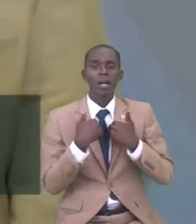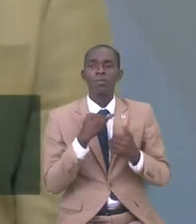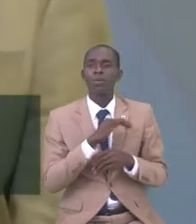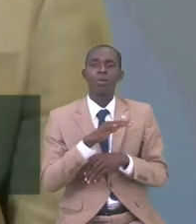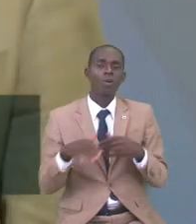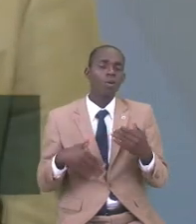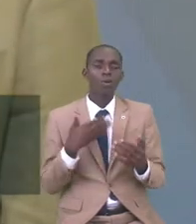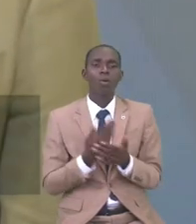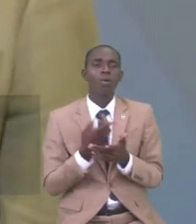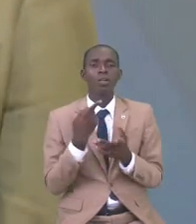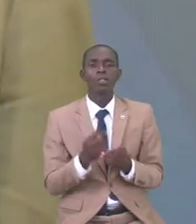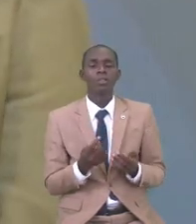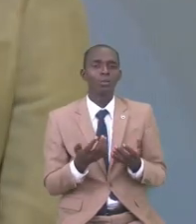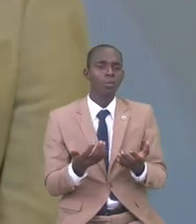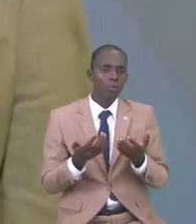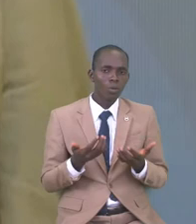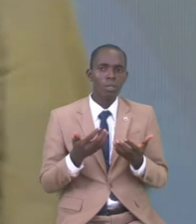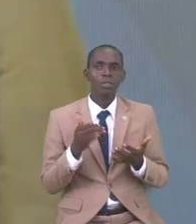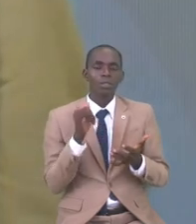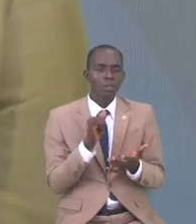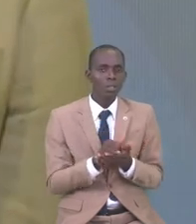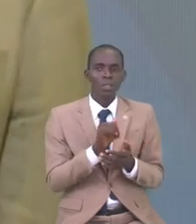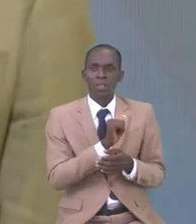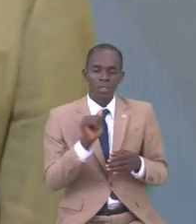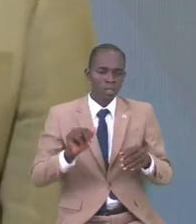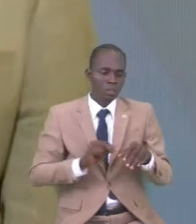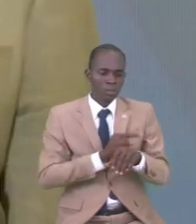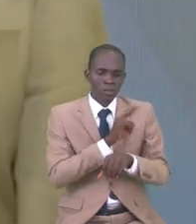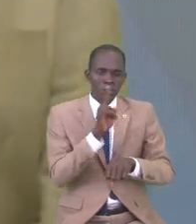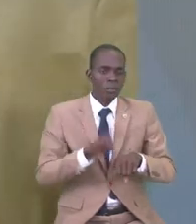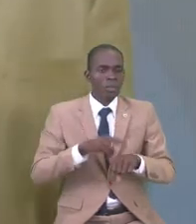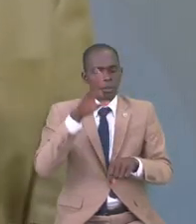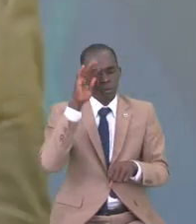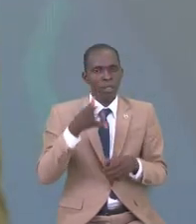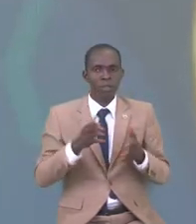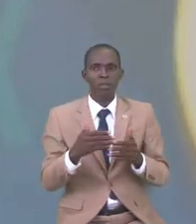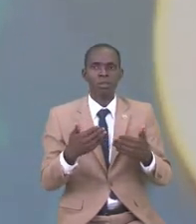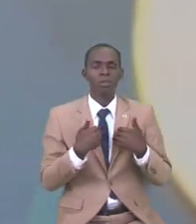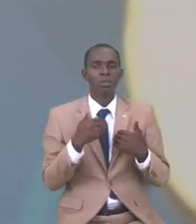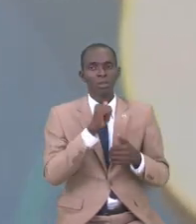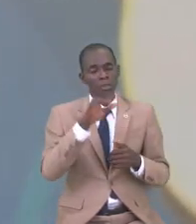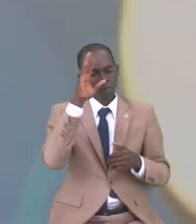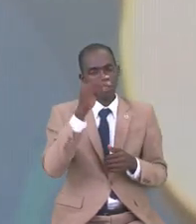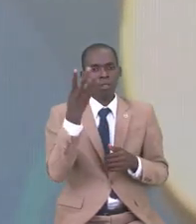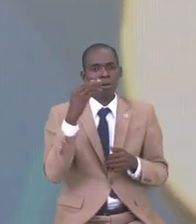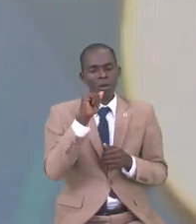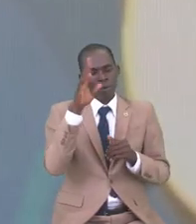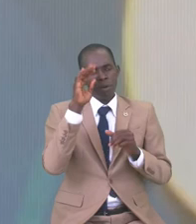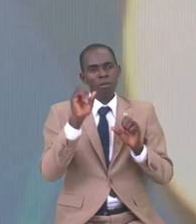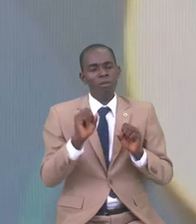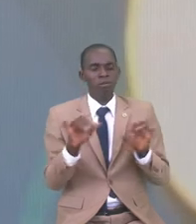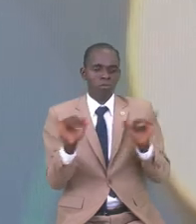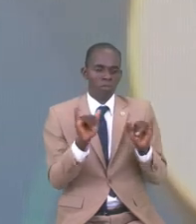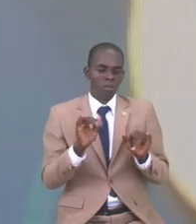the desires that a normal man should have. Elijah was a man subject to like passions as